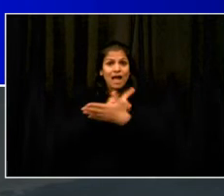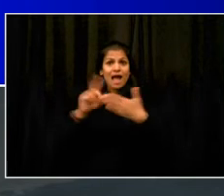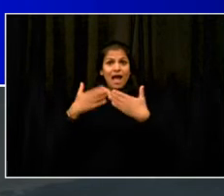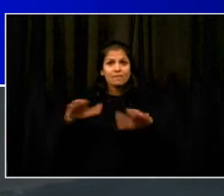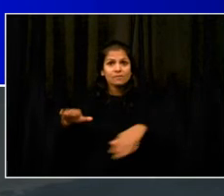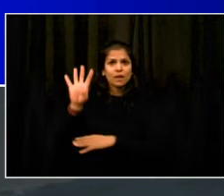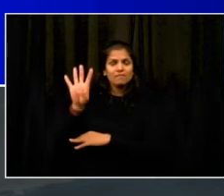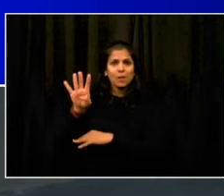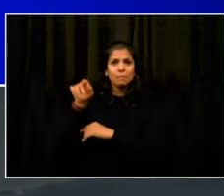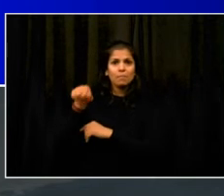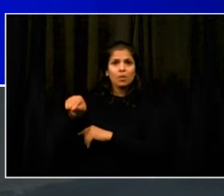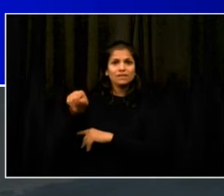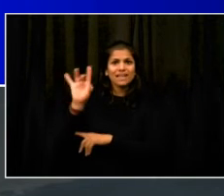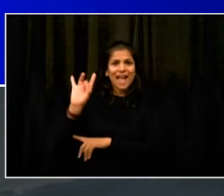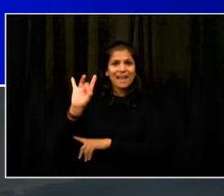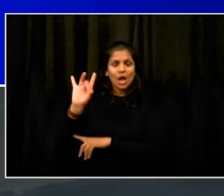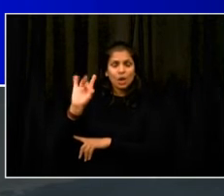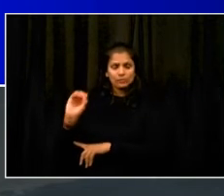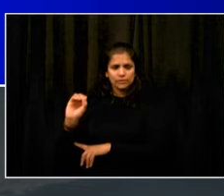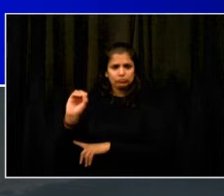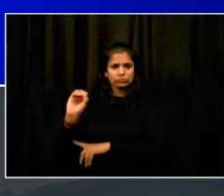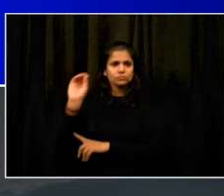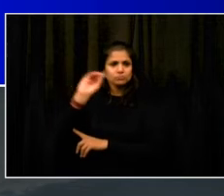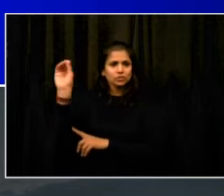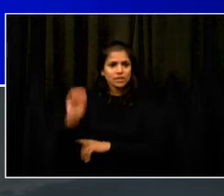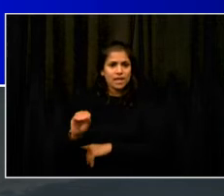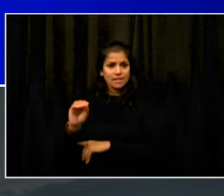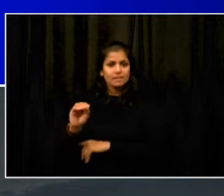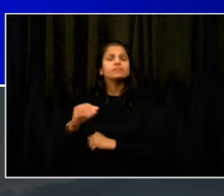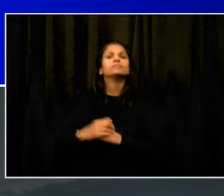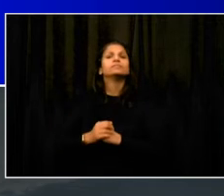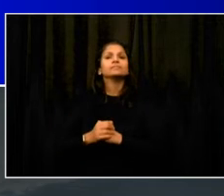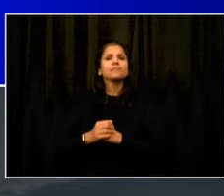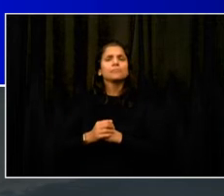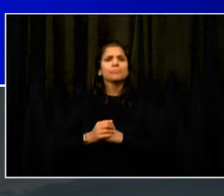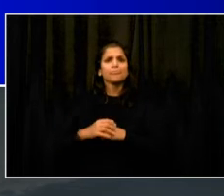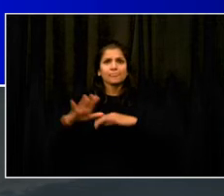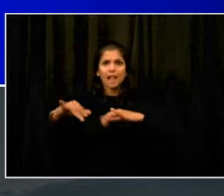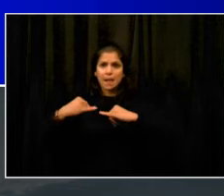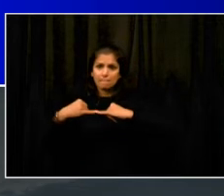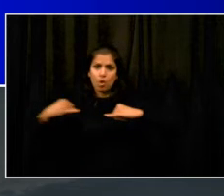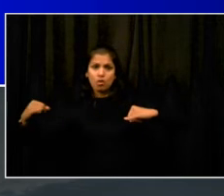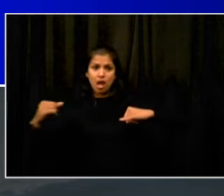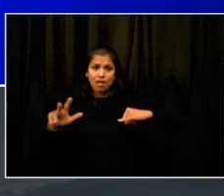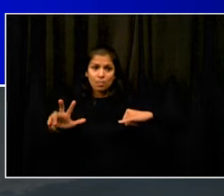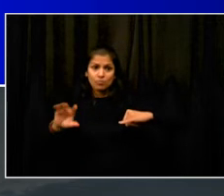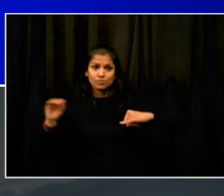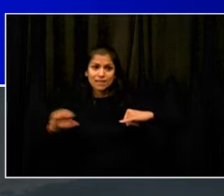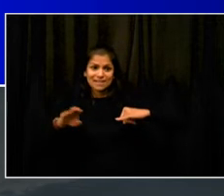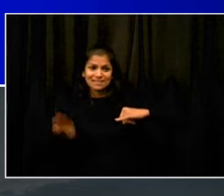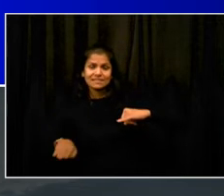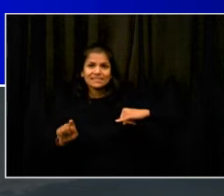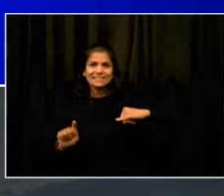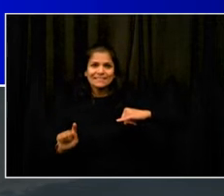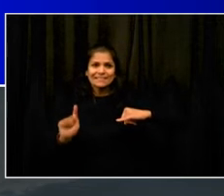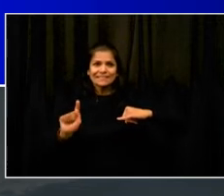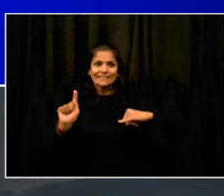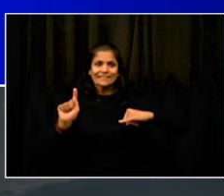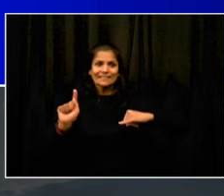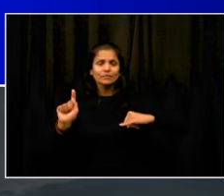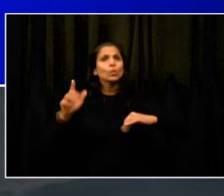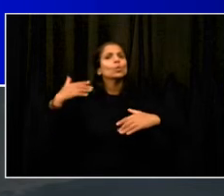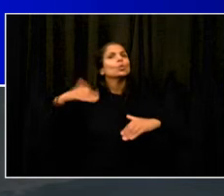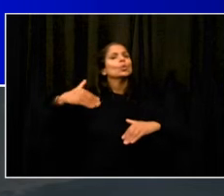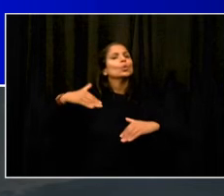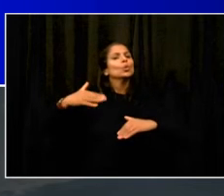changed a lot, very rapidly. We need to address that with everything we're doing in terms of protecting people, but we also need to address